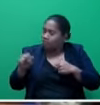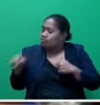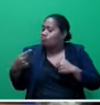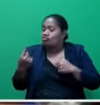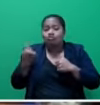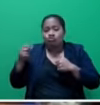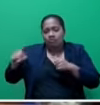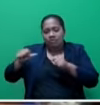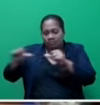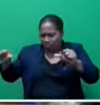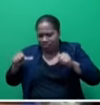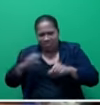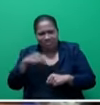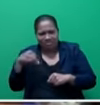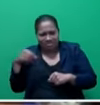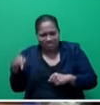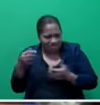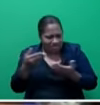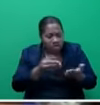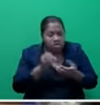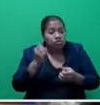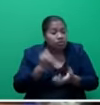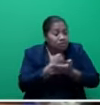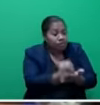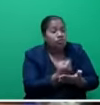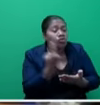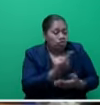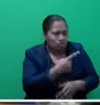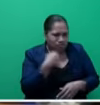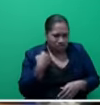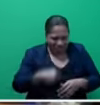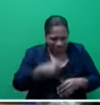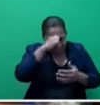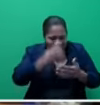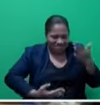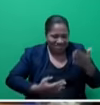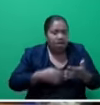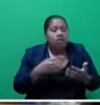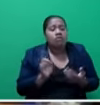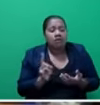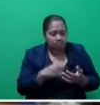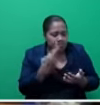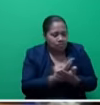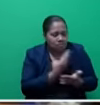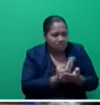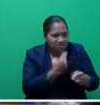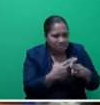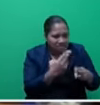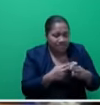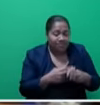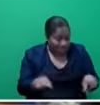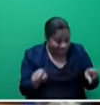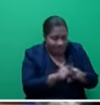officials with technical support offered by the Chinese experts in rice research and production. Similar consultations were conducted in